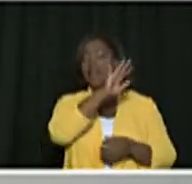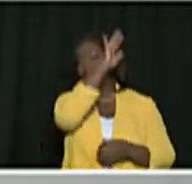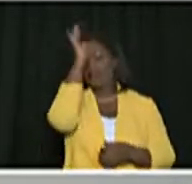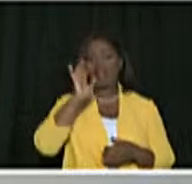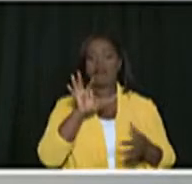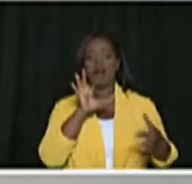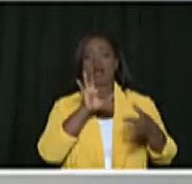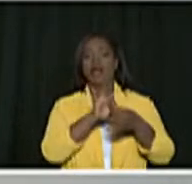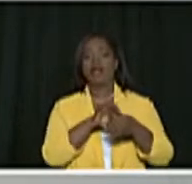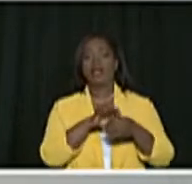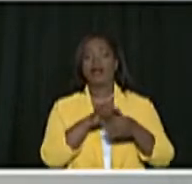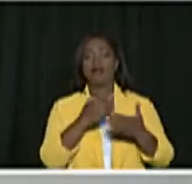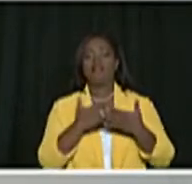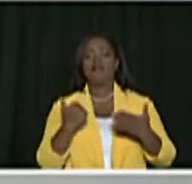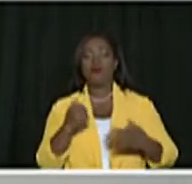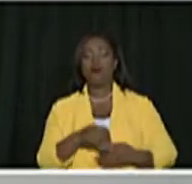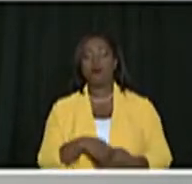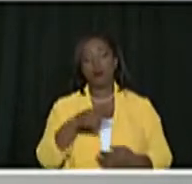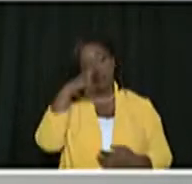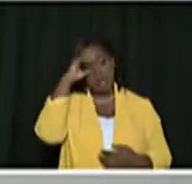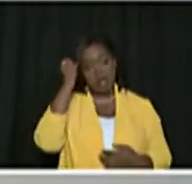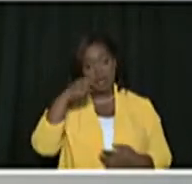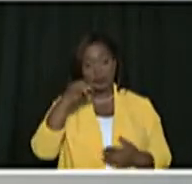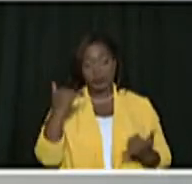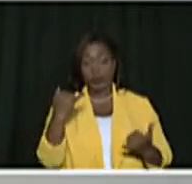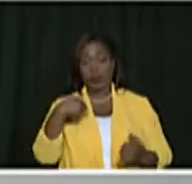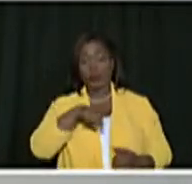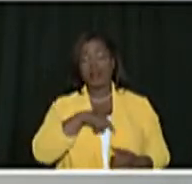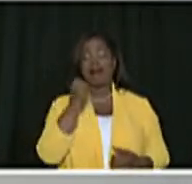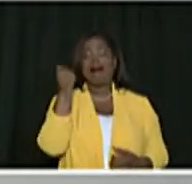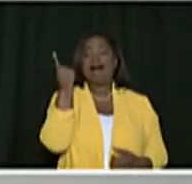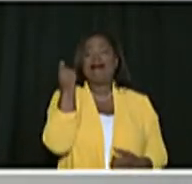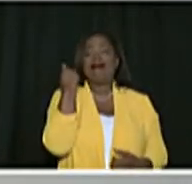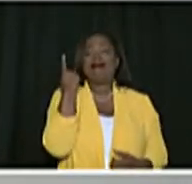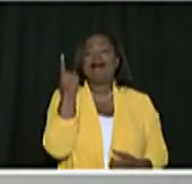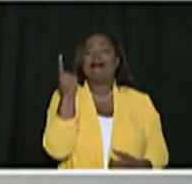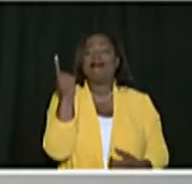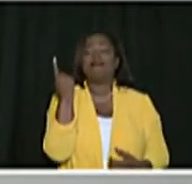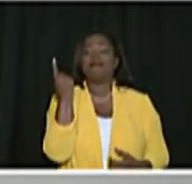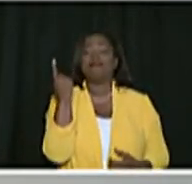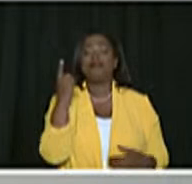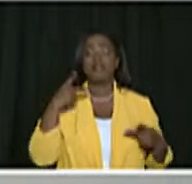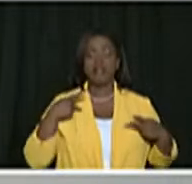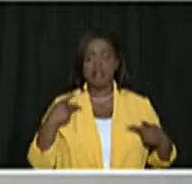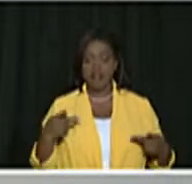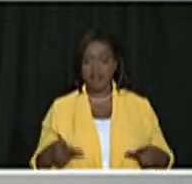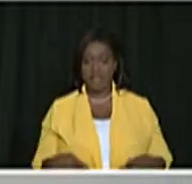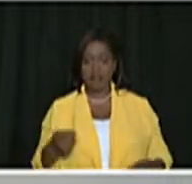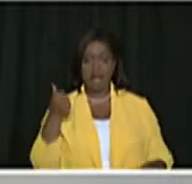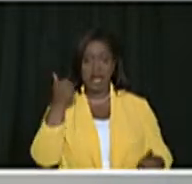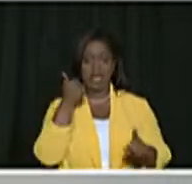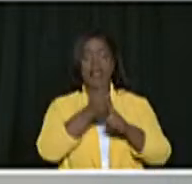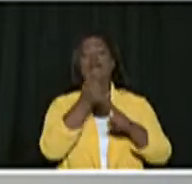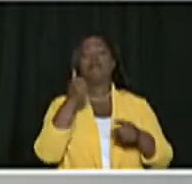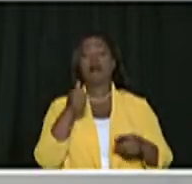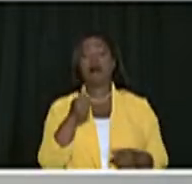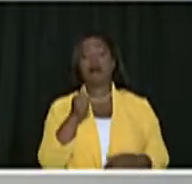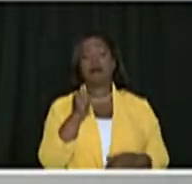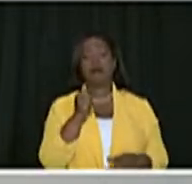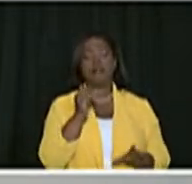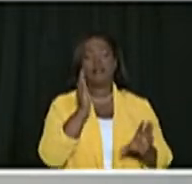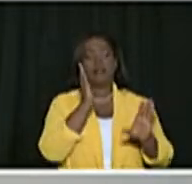more physical impact, you know, than they do psychological impact a lot of the times, and physical and psychological cannot